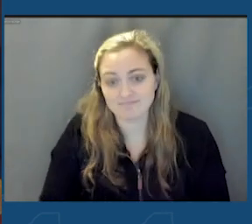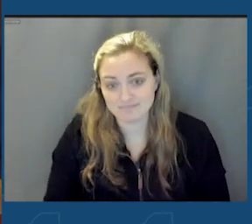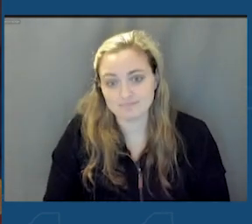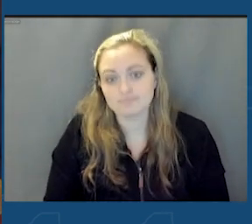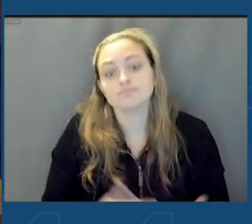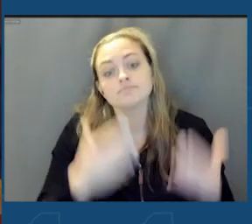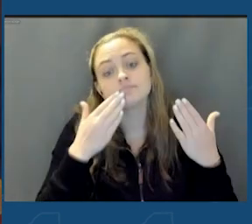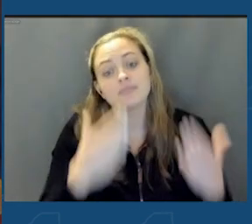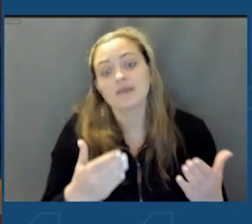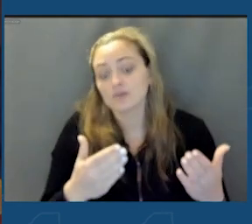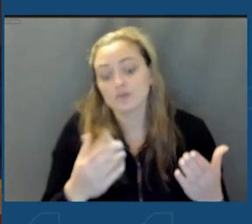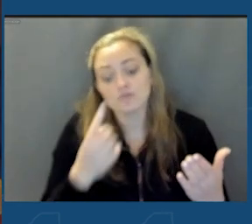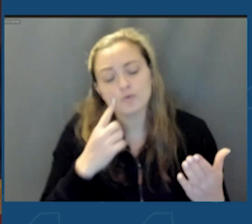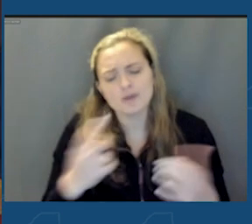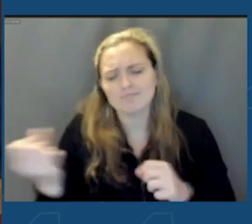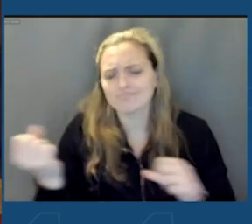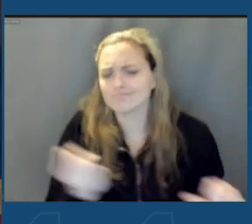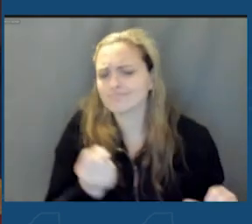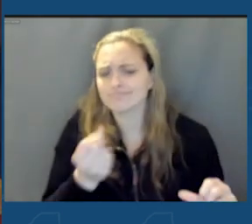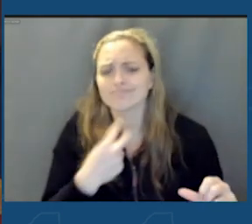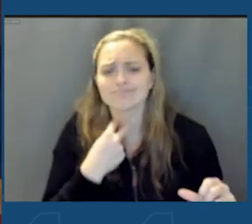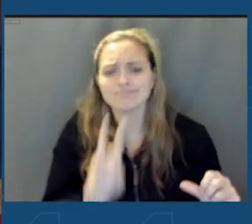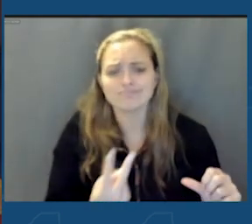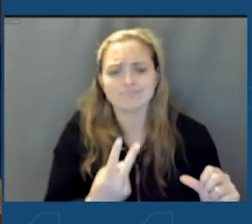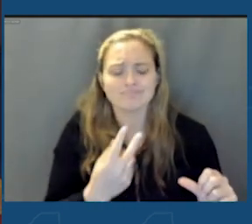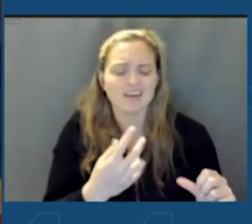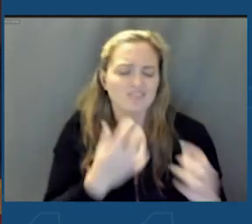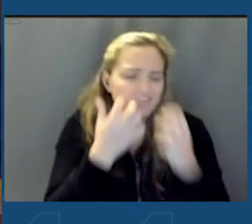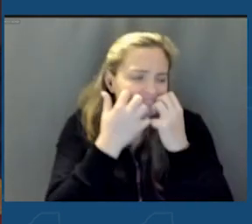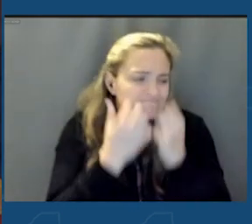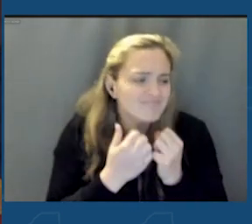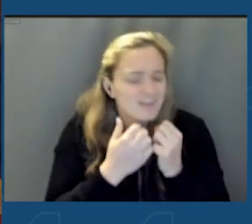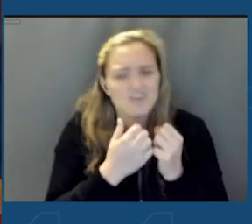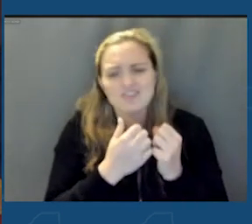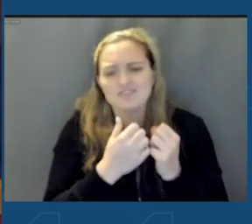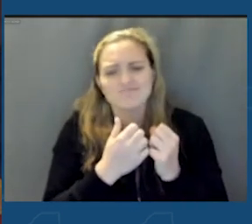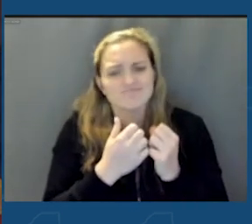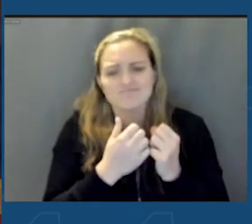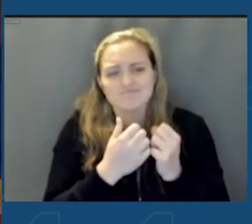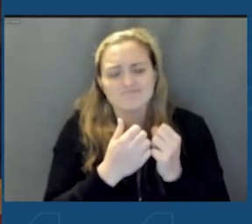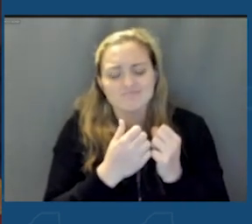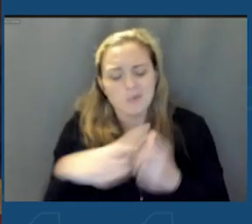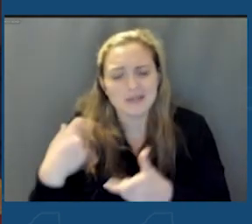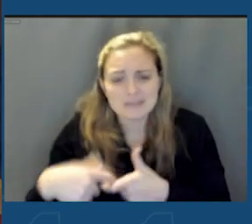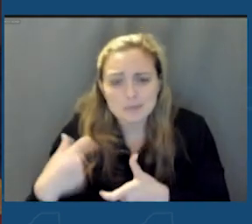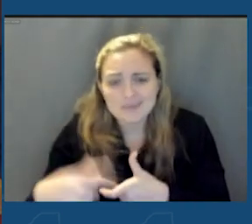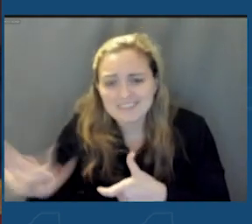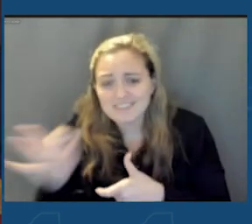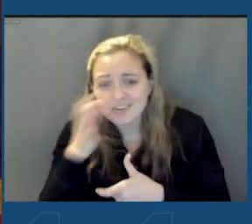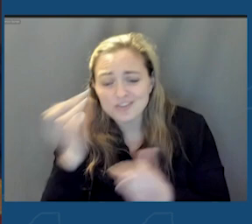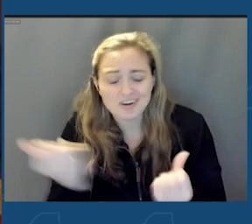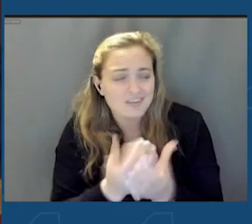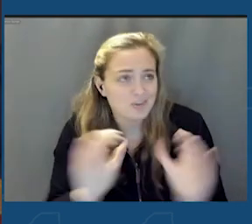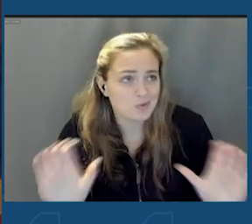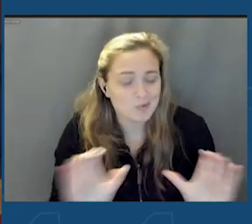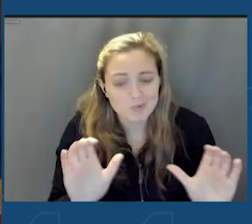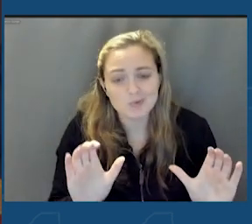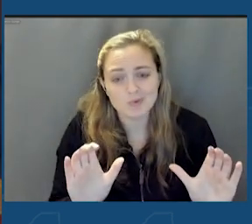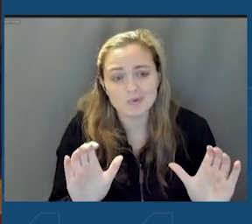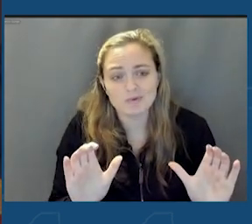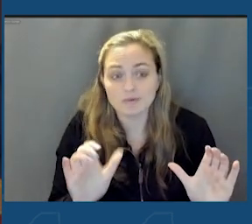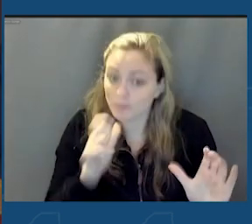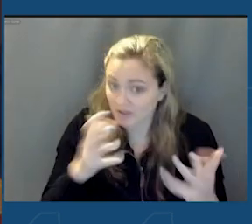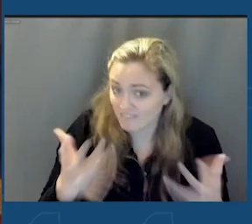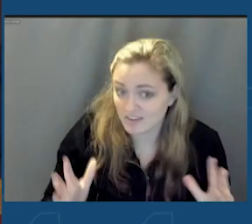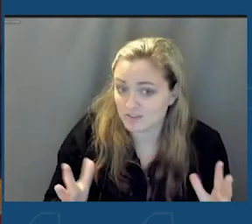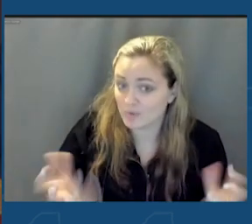for being such a powerful voice, someone who cares deeply through the Hispanic Federation and all you do. we're not done. We have a